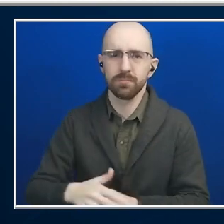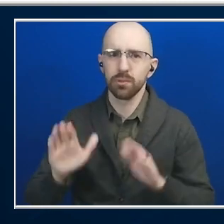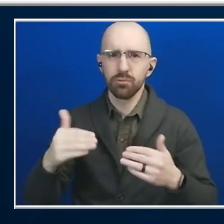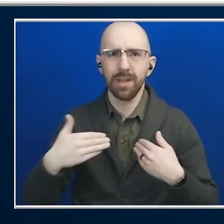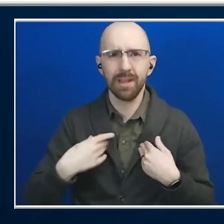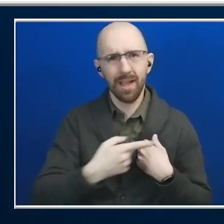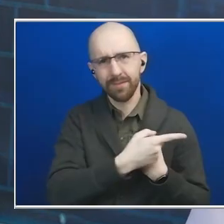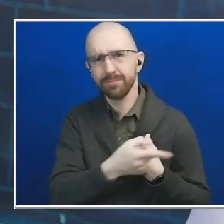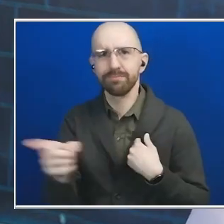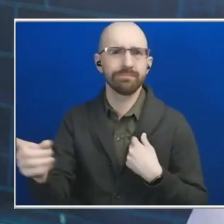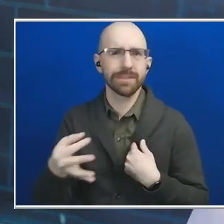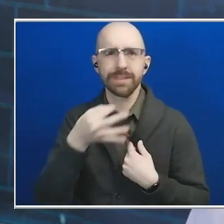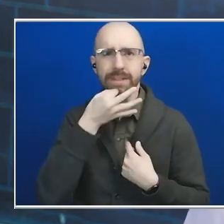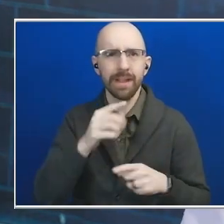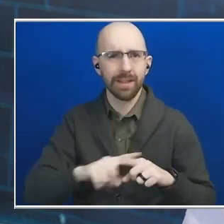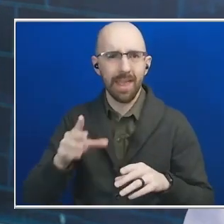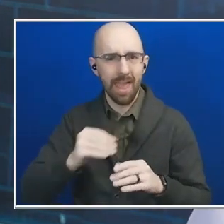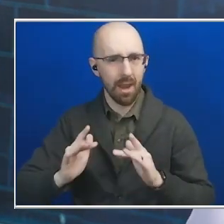and online.